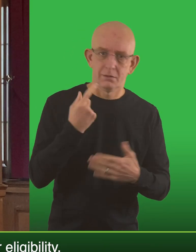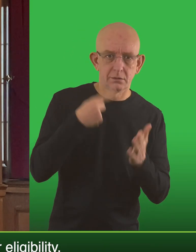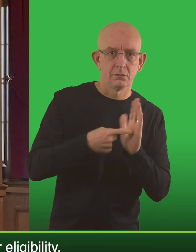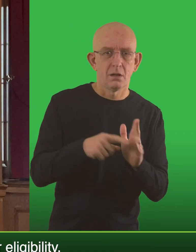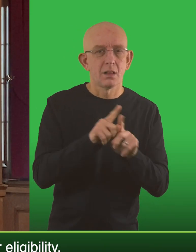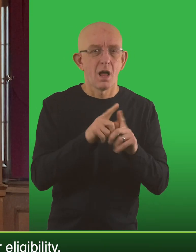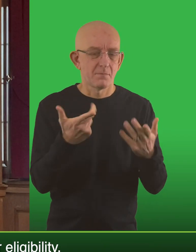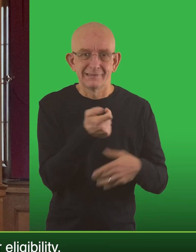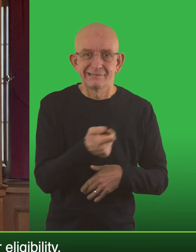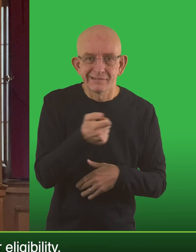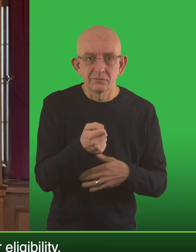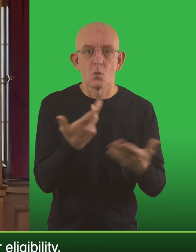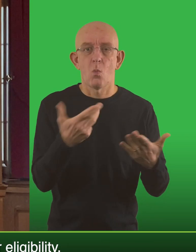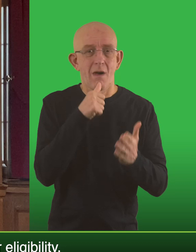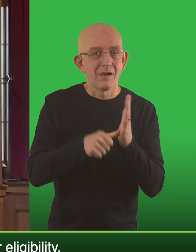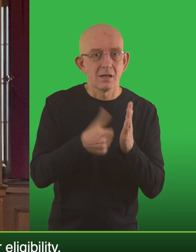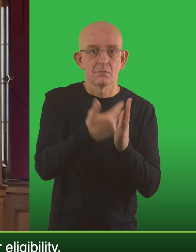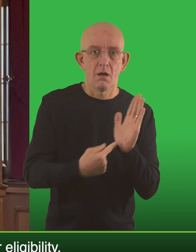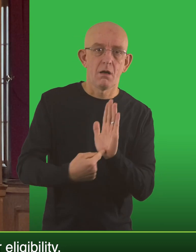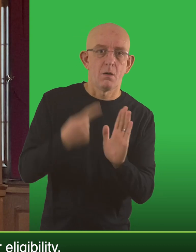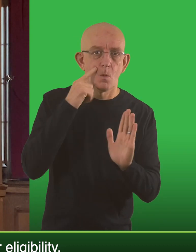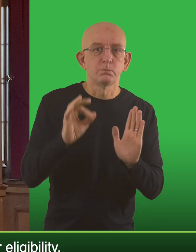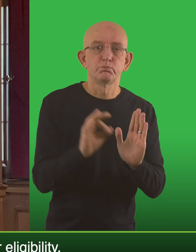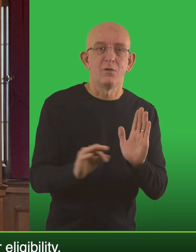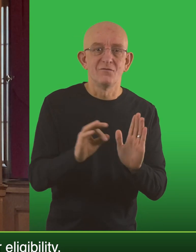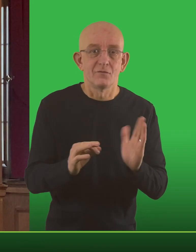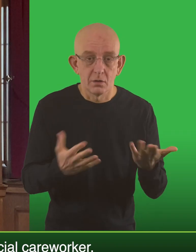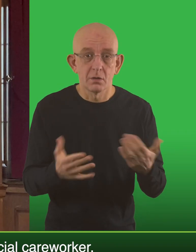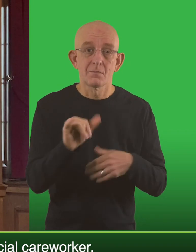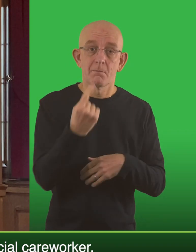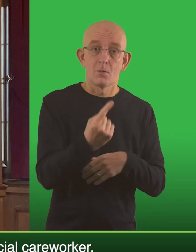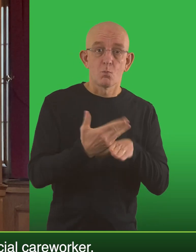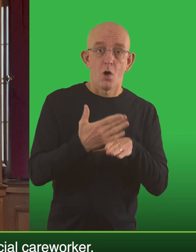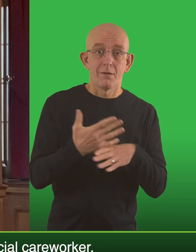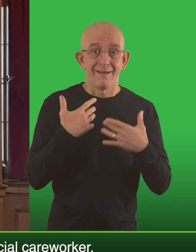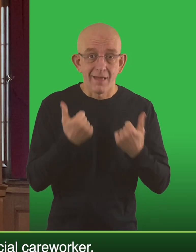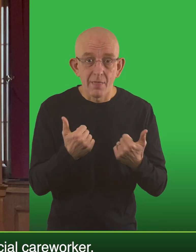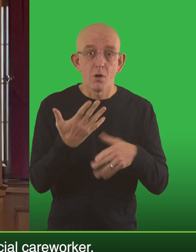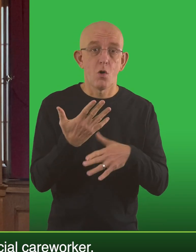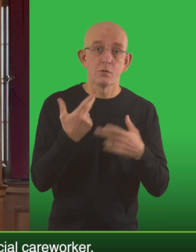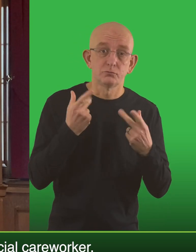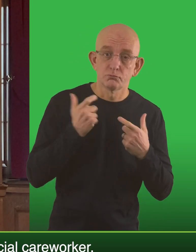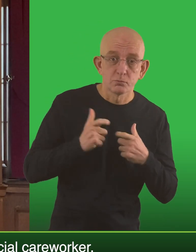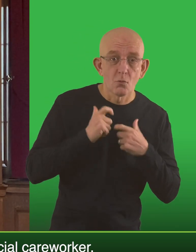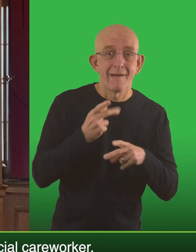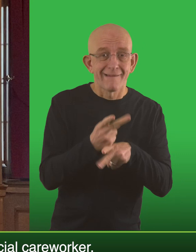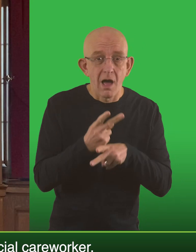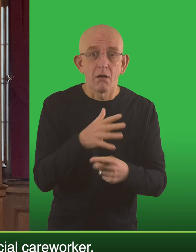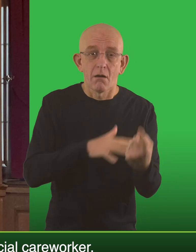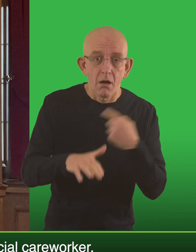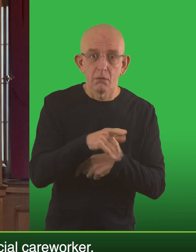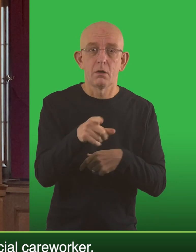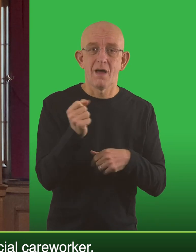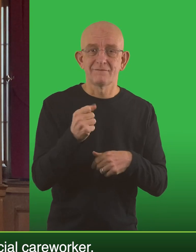of your eligibility, such as a text message or letter, or if you're a health and social care worker, bring evidence of your employment, your